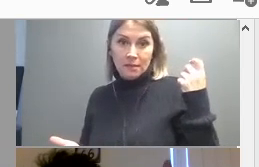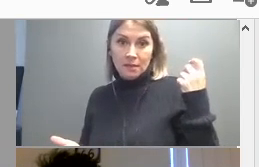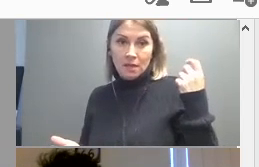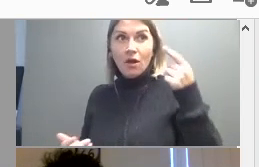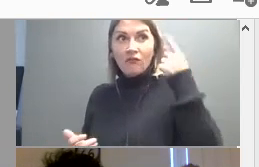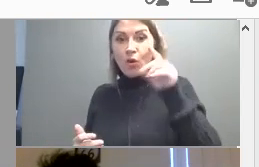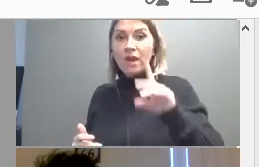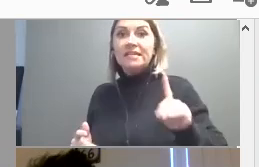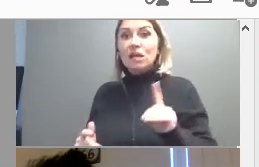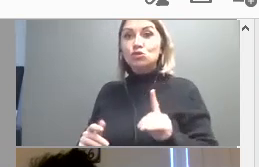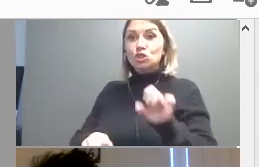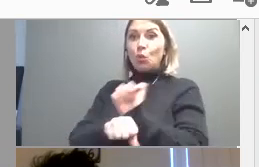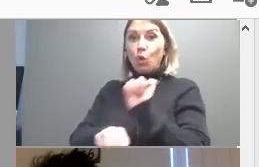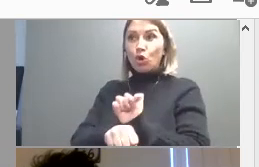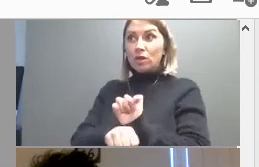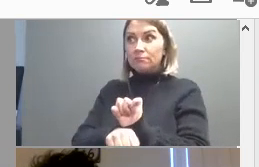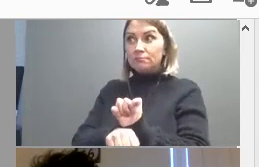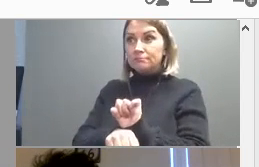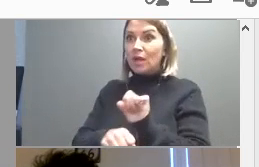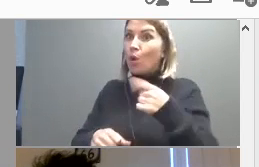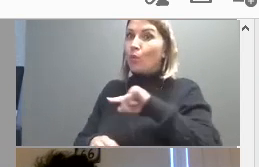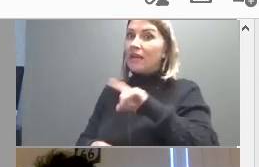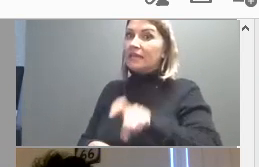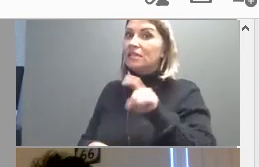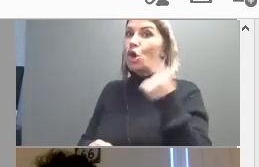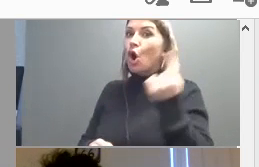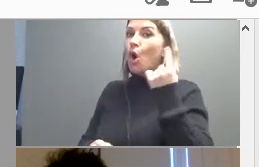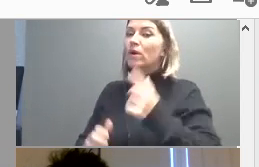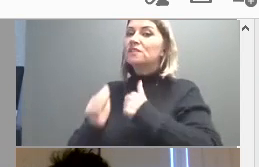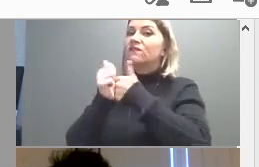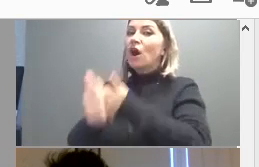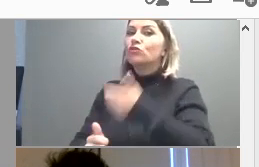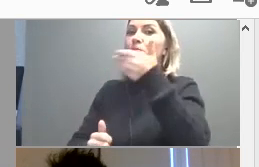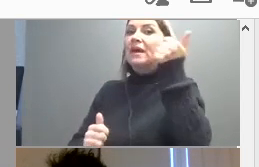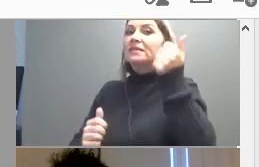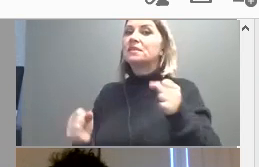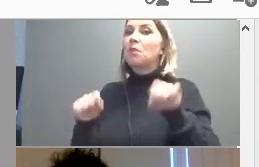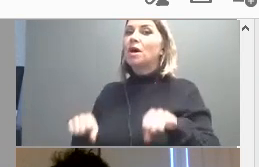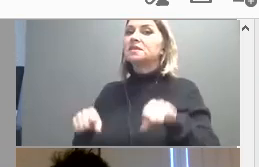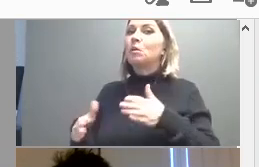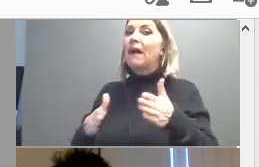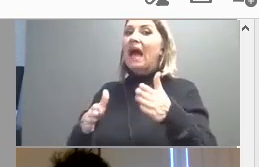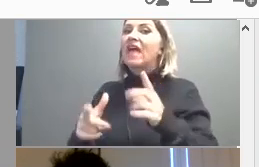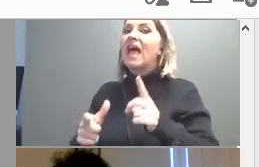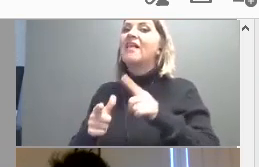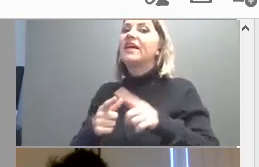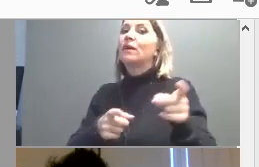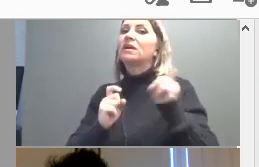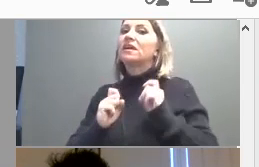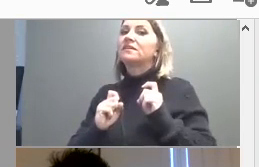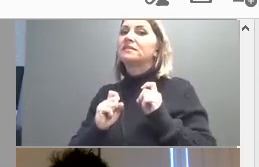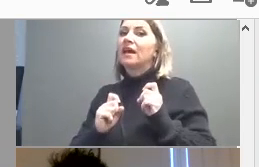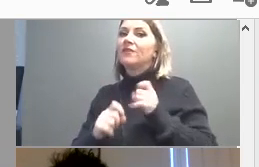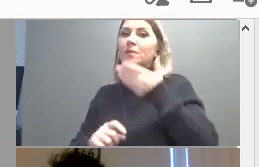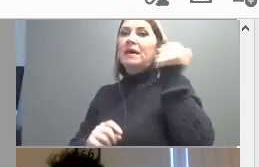for Dijkstra to work, as you say, we need to always follow the best possible path, and then it would give us the best possible